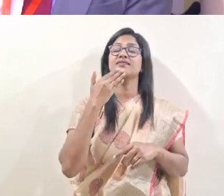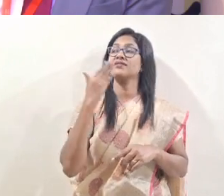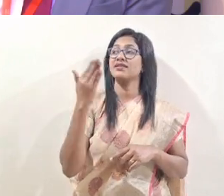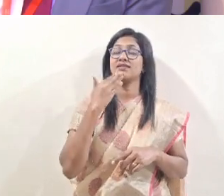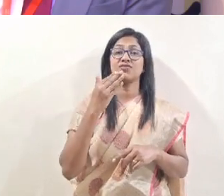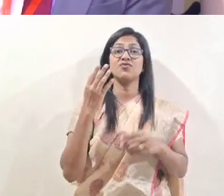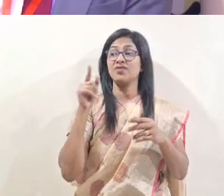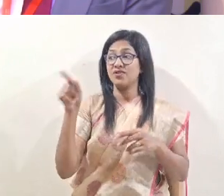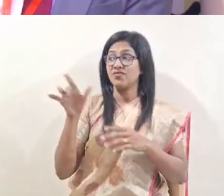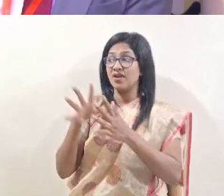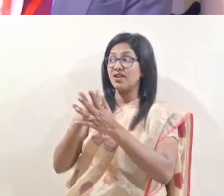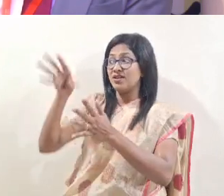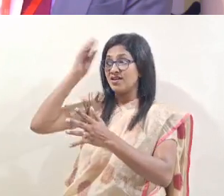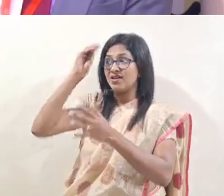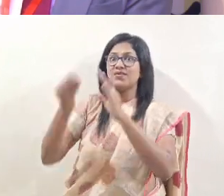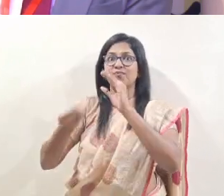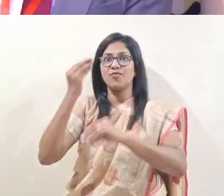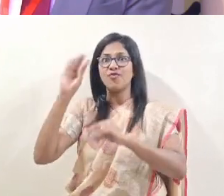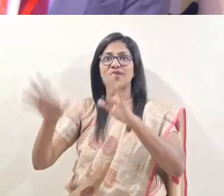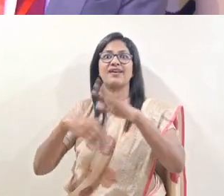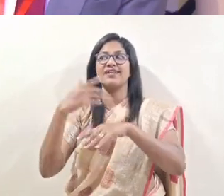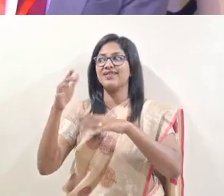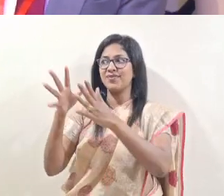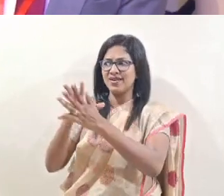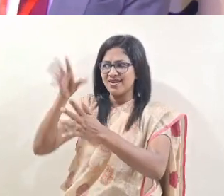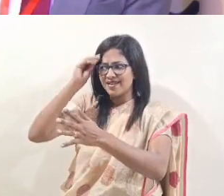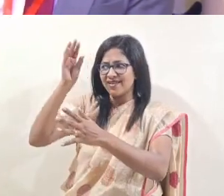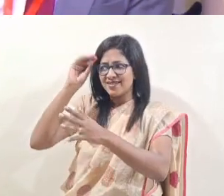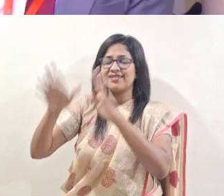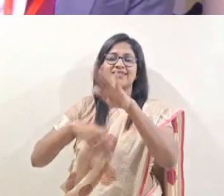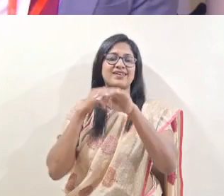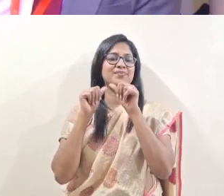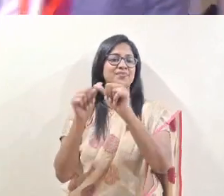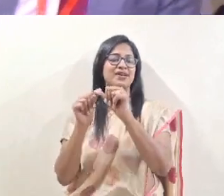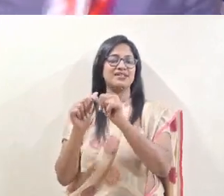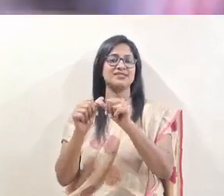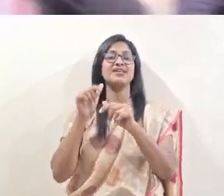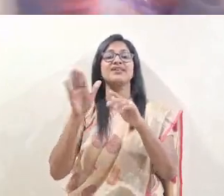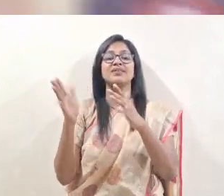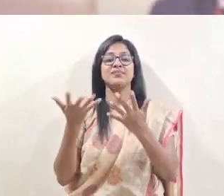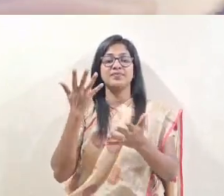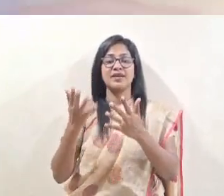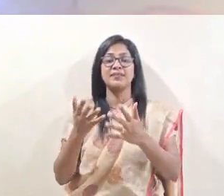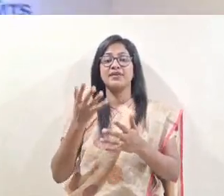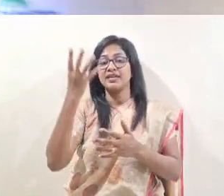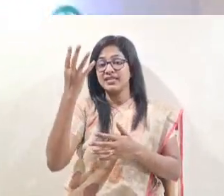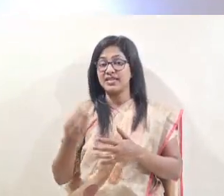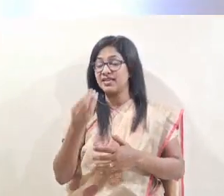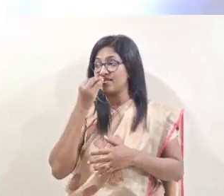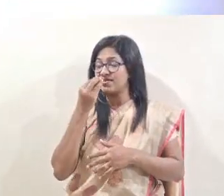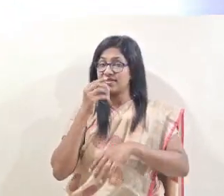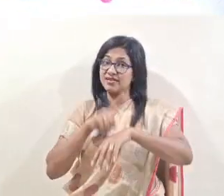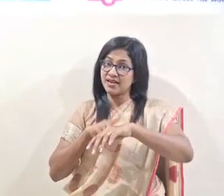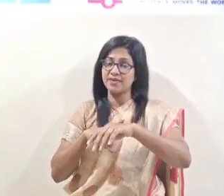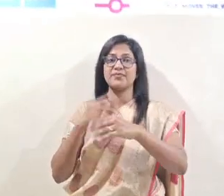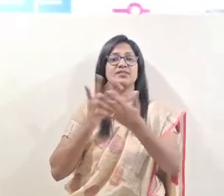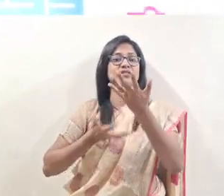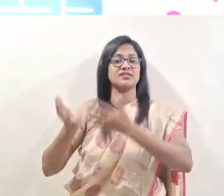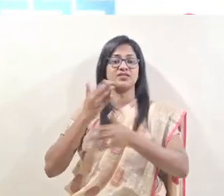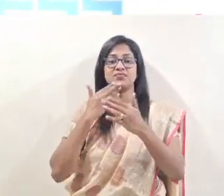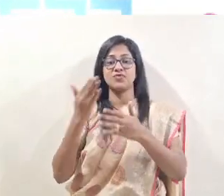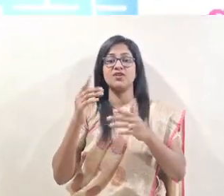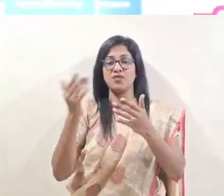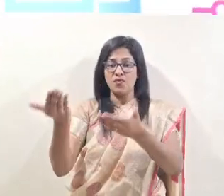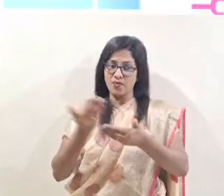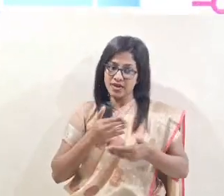more to learn from you than we can answer you. So probably we can discuss this in the dinner time. Thank you so much. I mean, we actually welcome